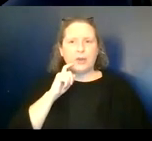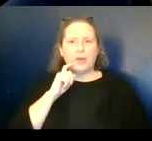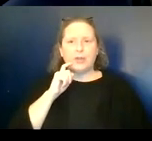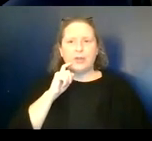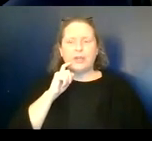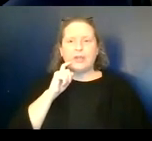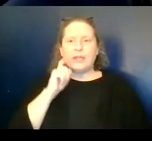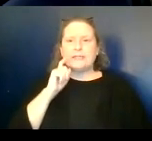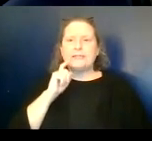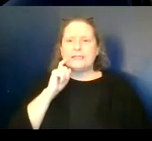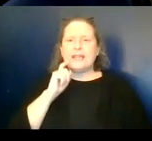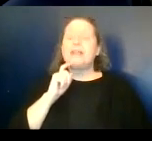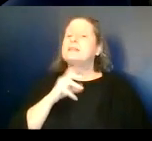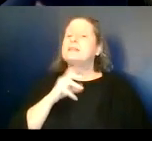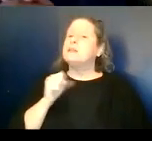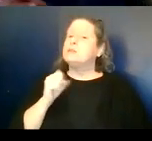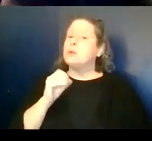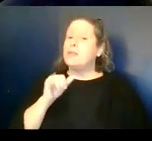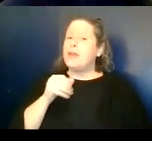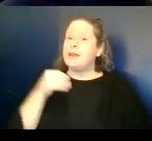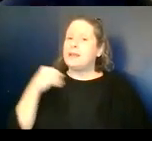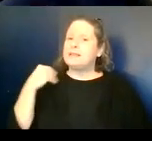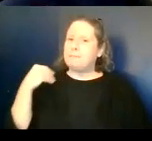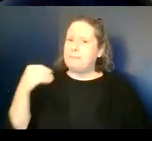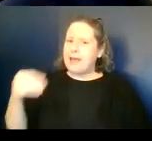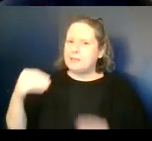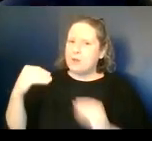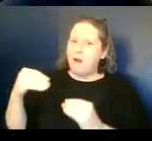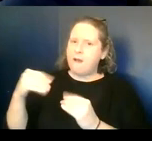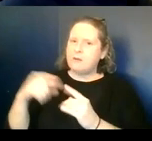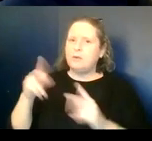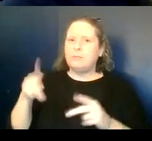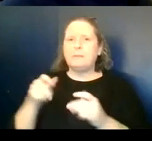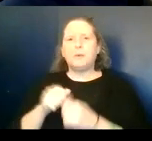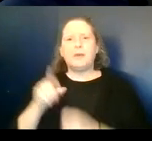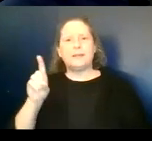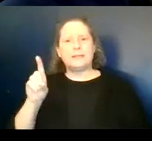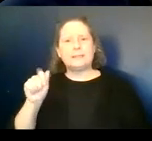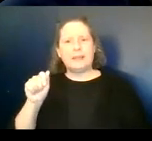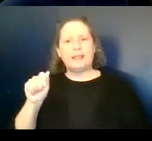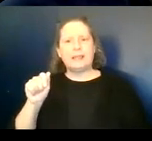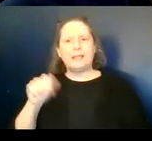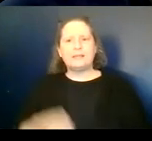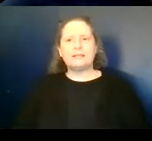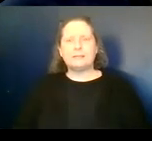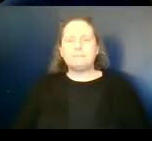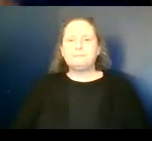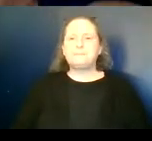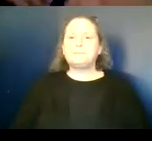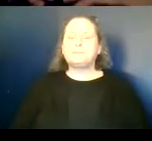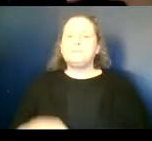and that gets passed on to people with disabilities that uh,